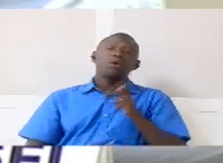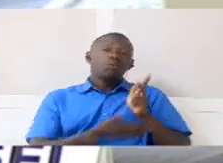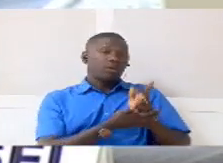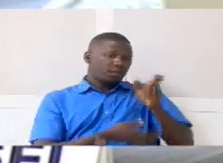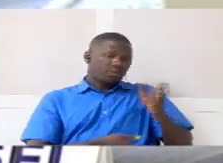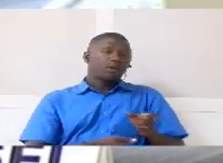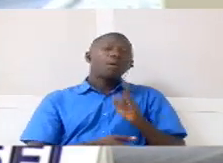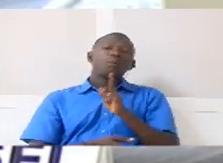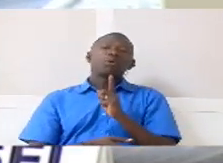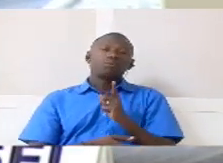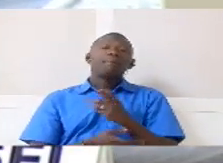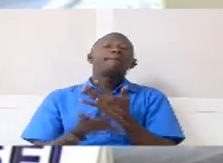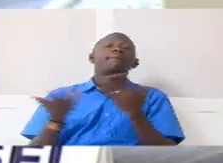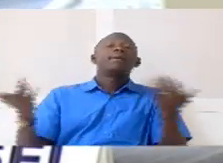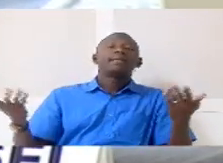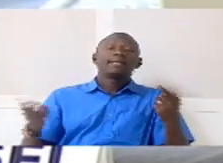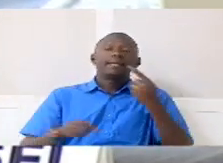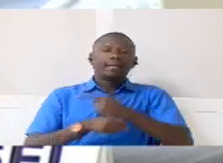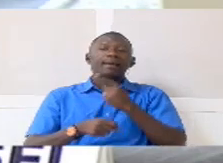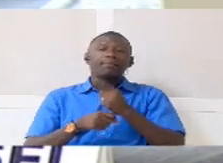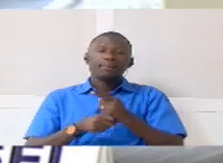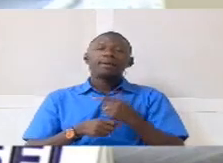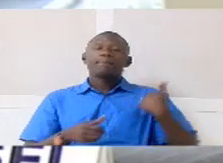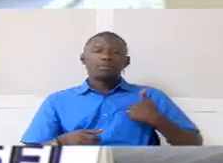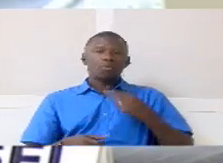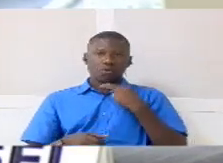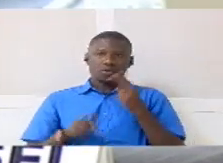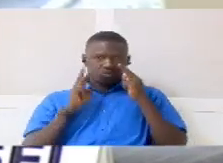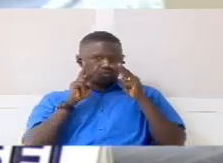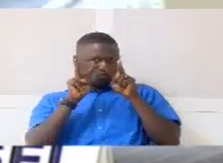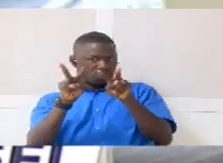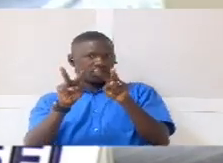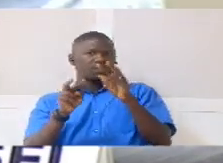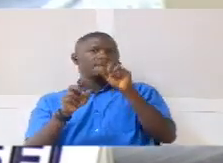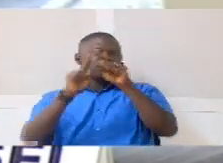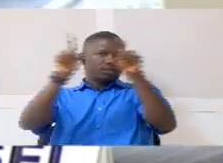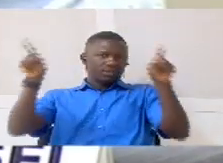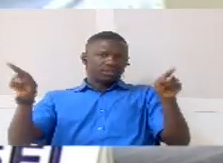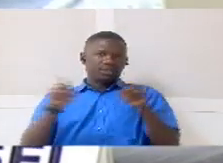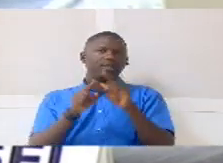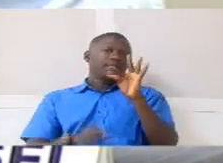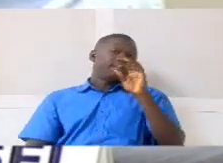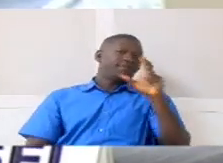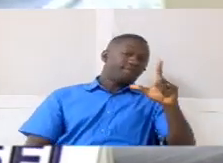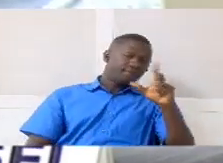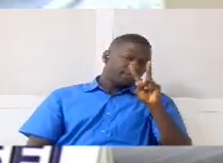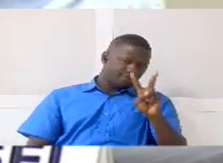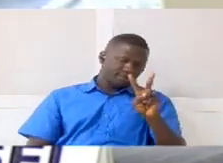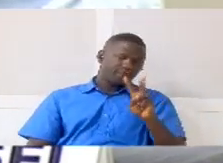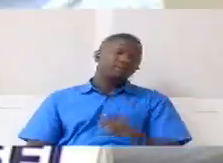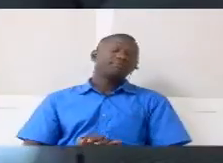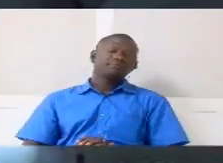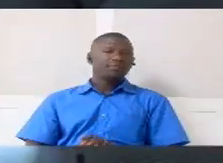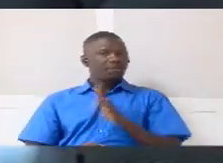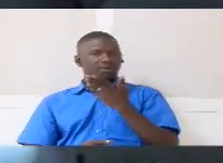Gambian public who are at home and watching on television. And perhaps maybe we would alternate